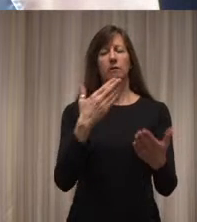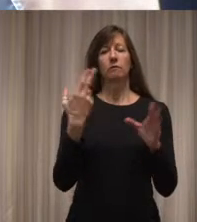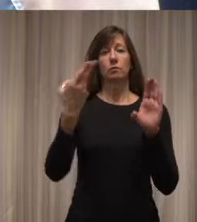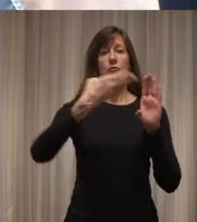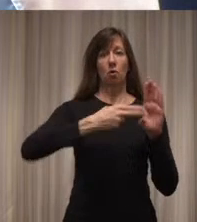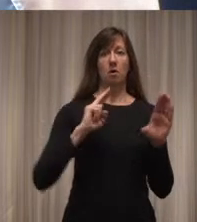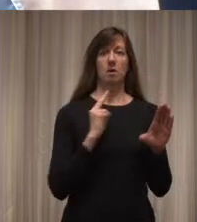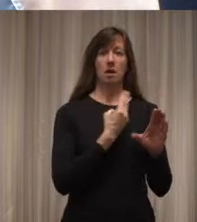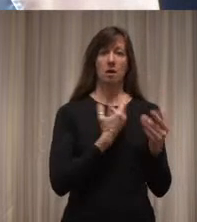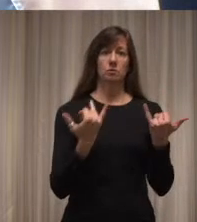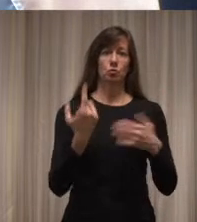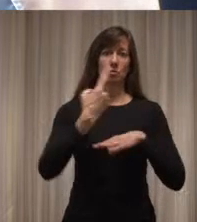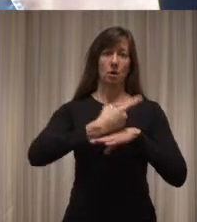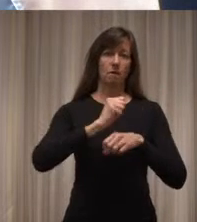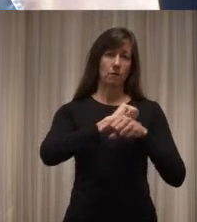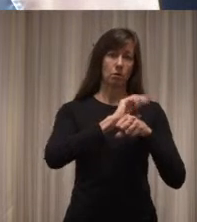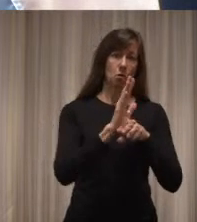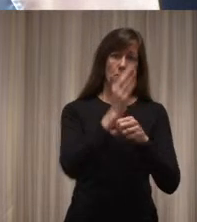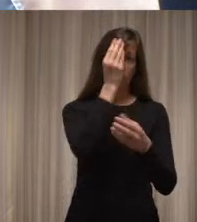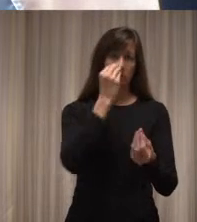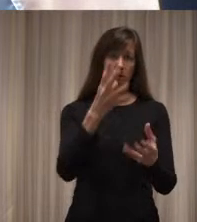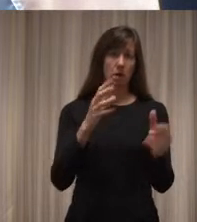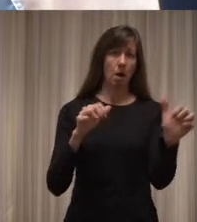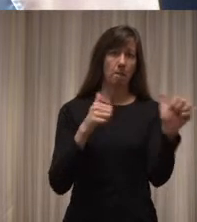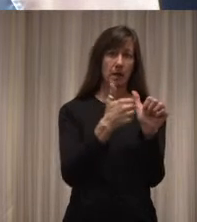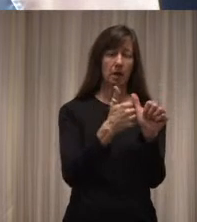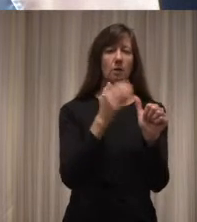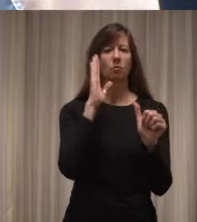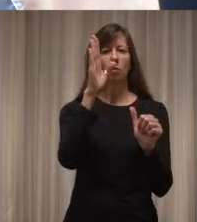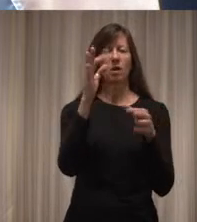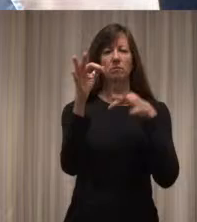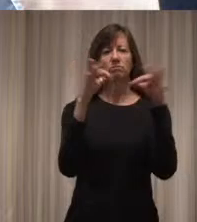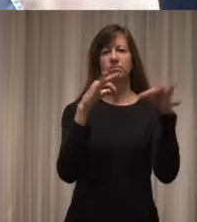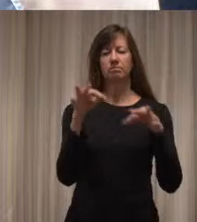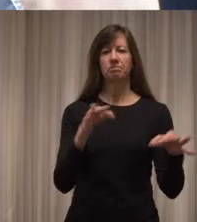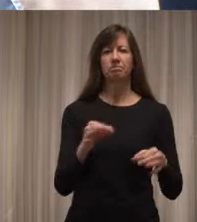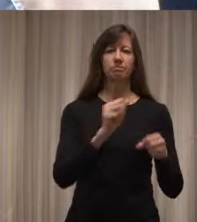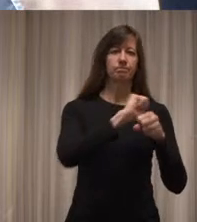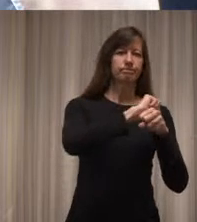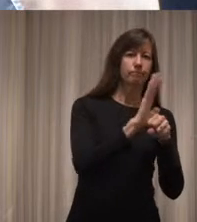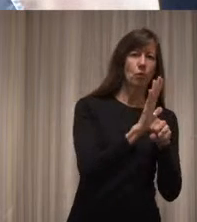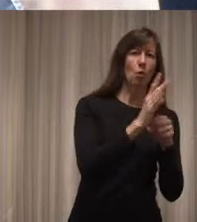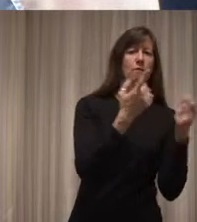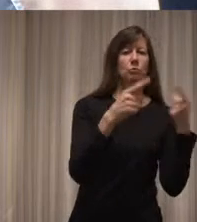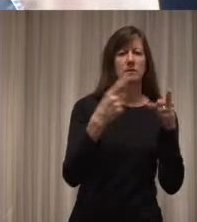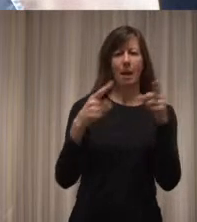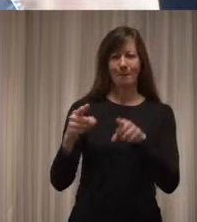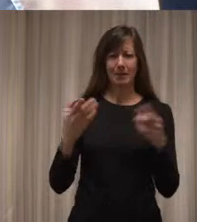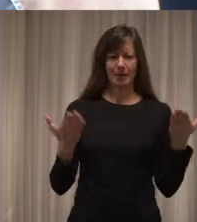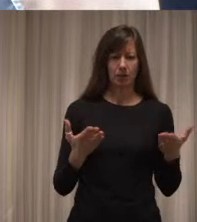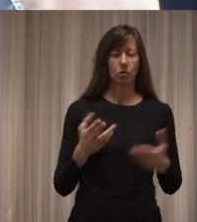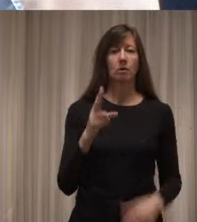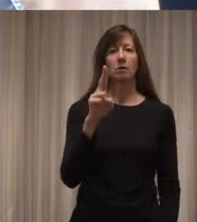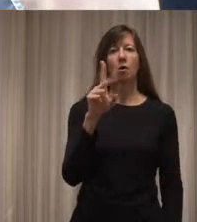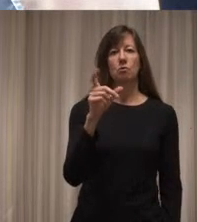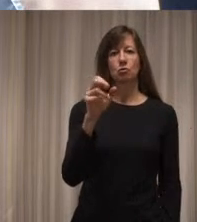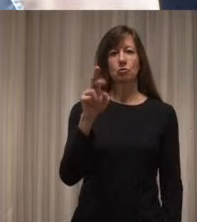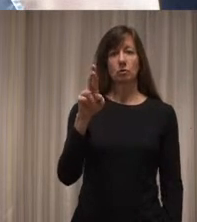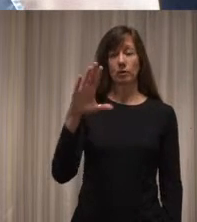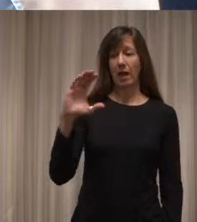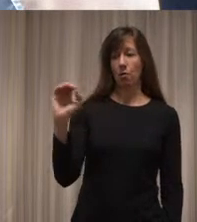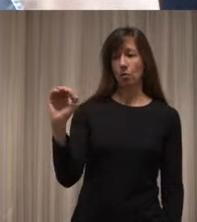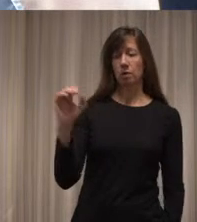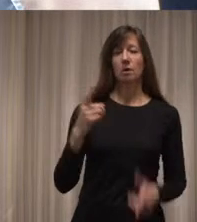the ongoing situation with COVID pandemic in Ulster County and add some more detail and information about our